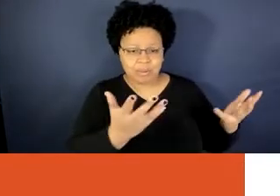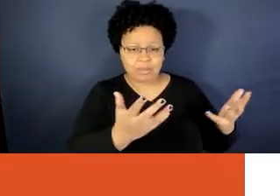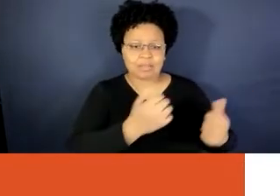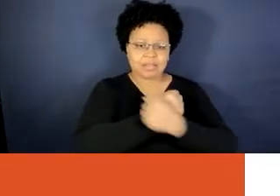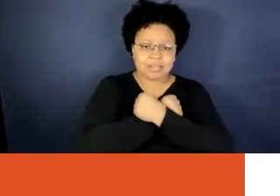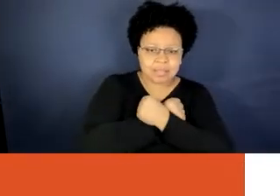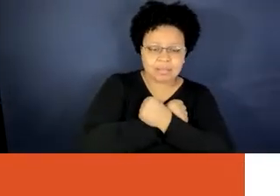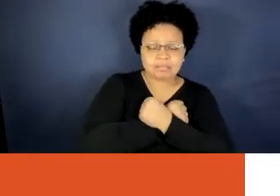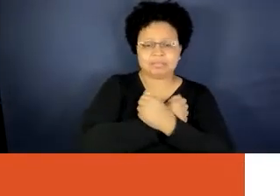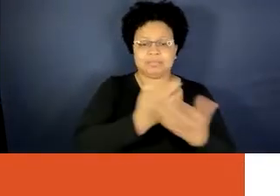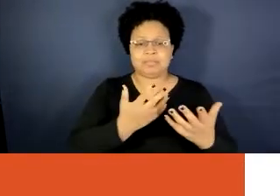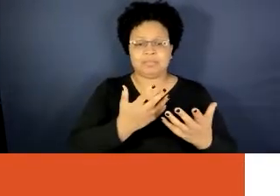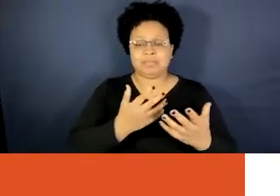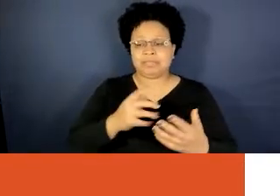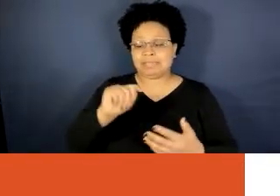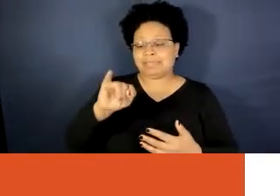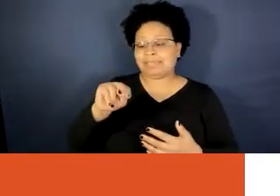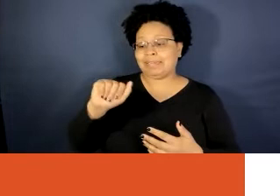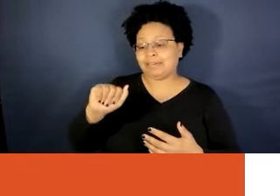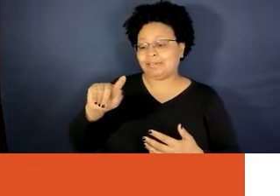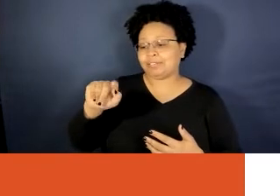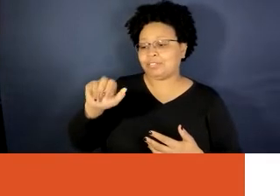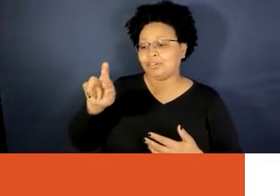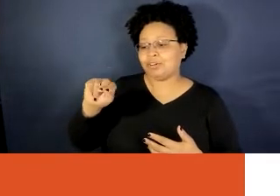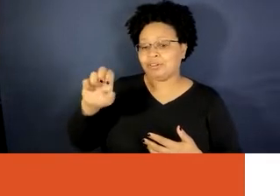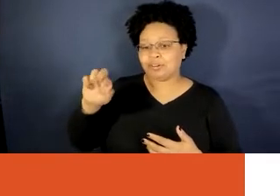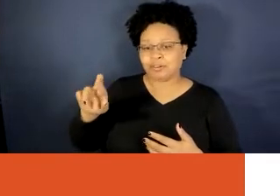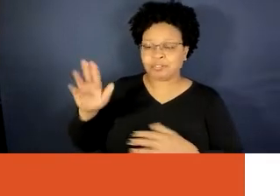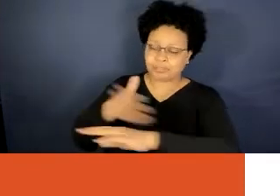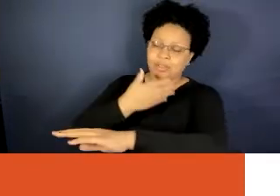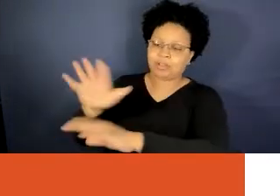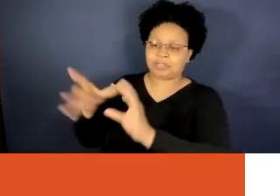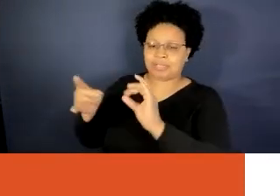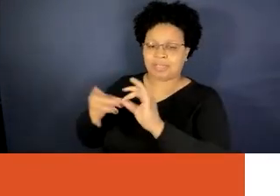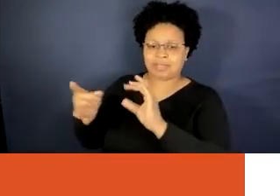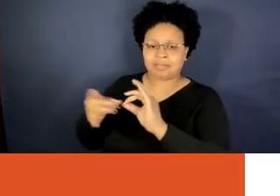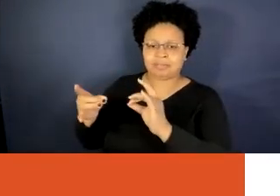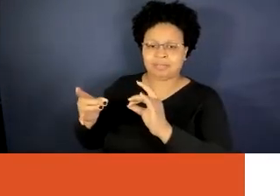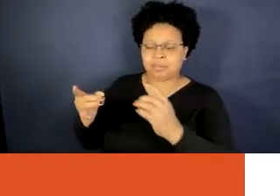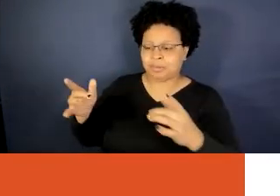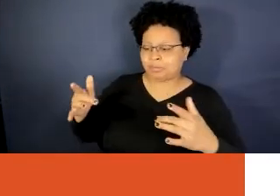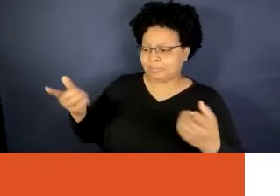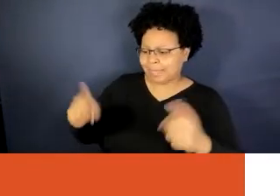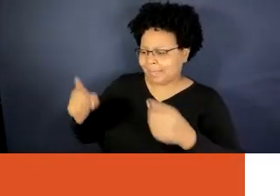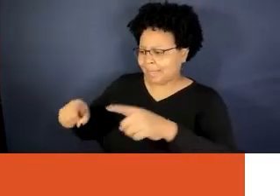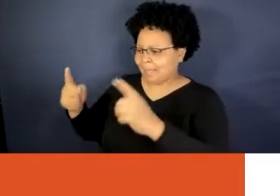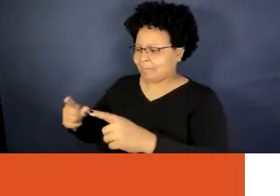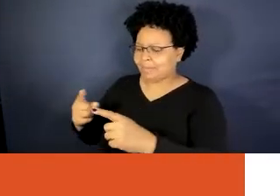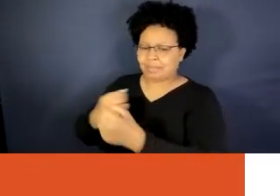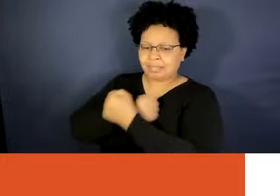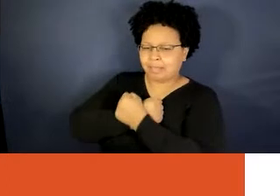what's love got to do with it? Well, I can tell you that it has a whole lot to do with it. Love is more powerful than